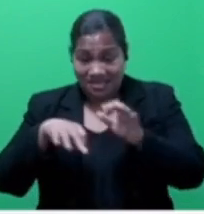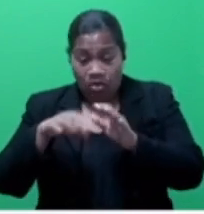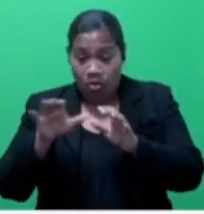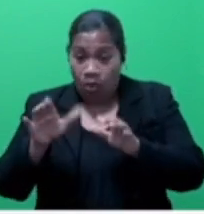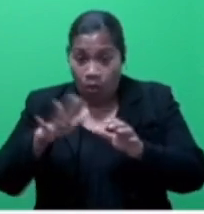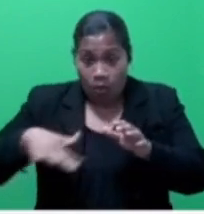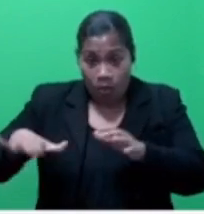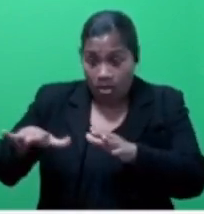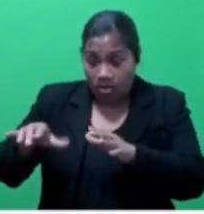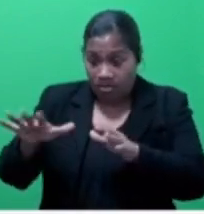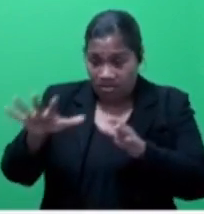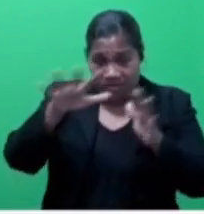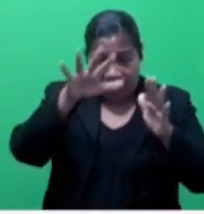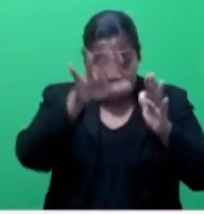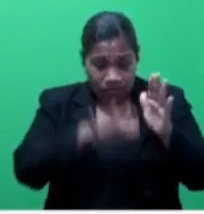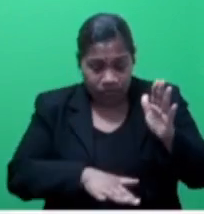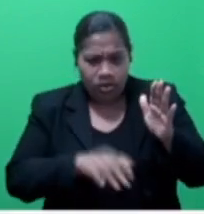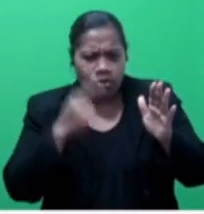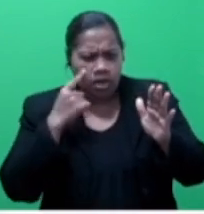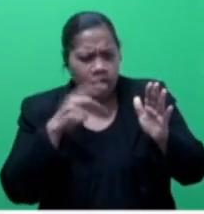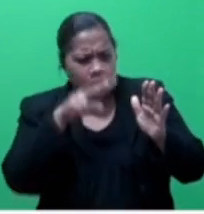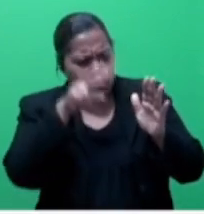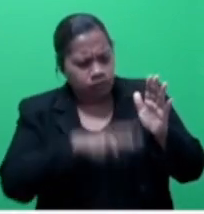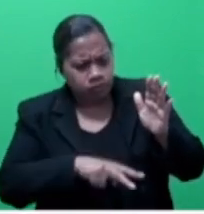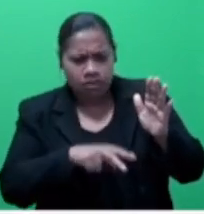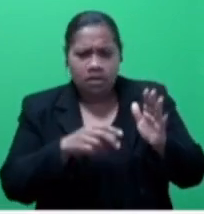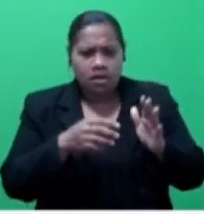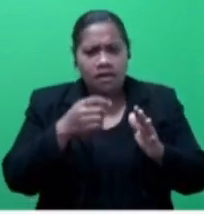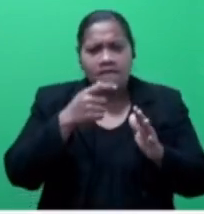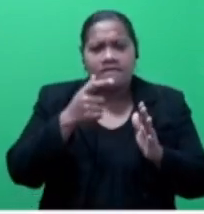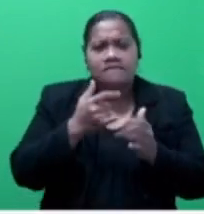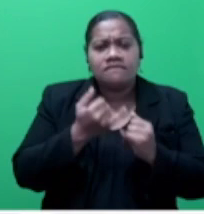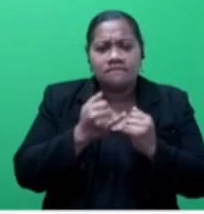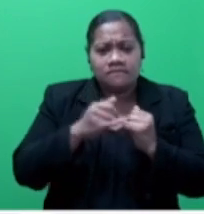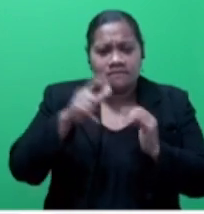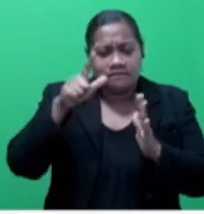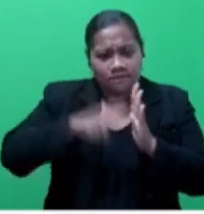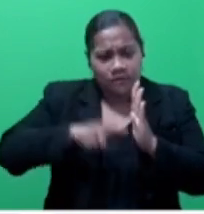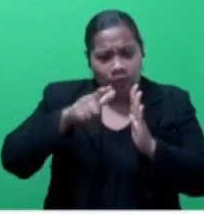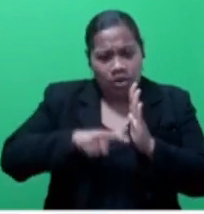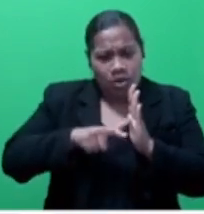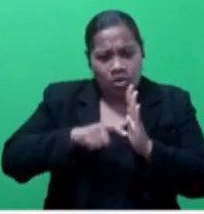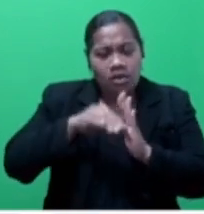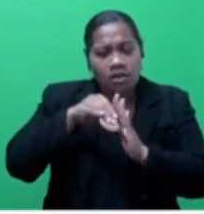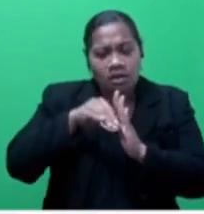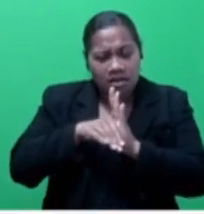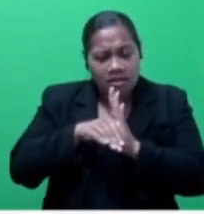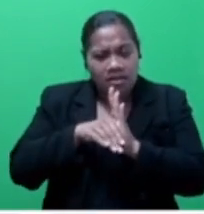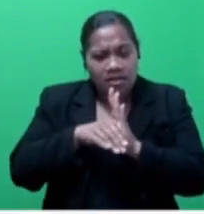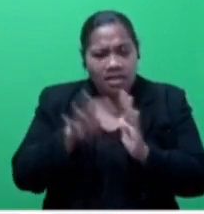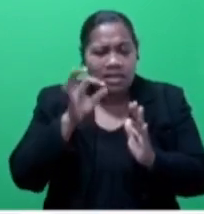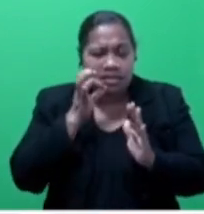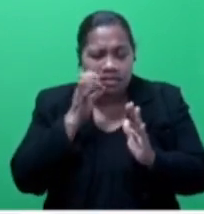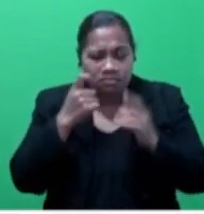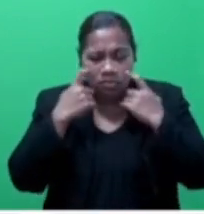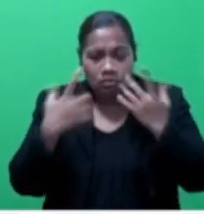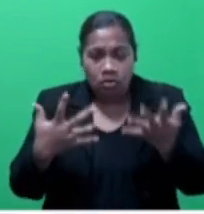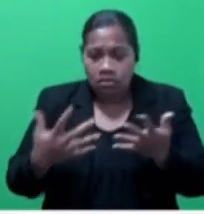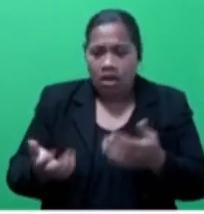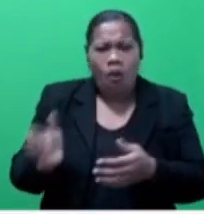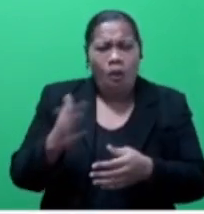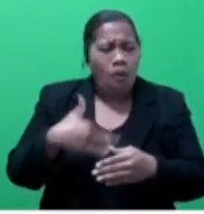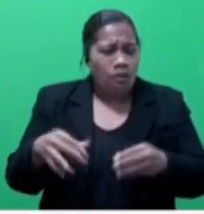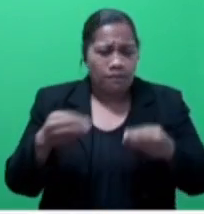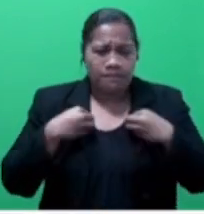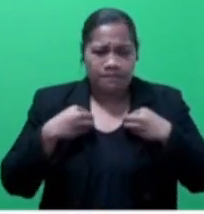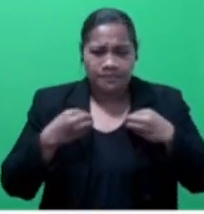COVID one, we had very low rates of default. Only a handful of people defaulted. Very little exposure. In other words, all the businesses, micro,